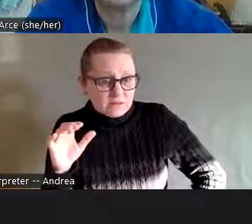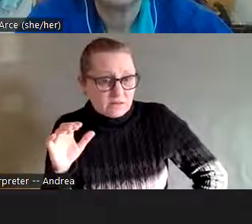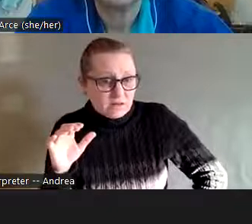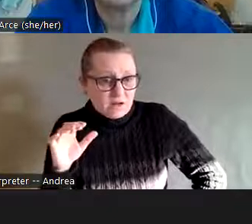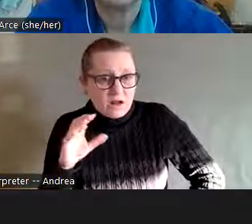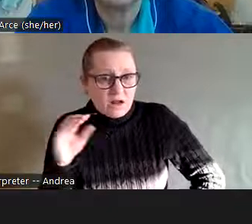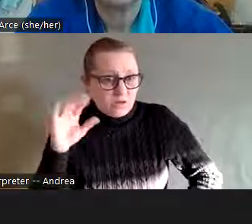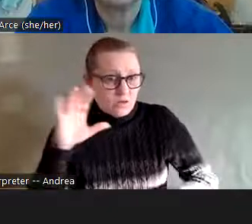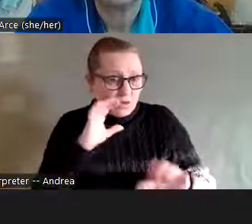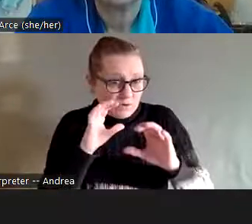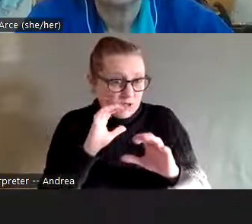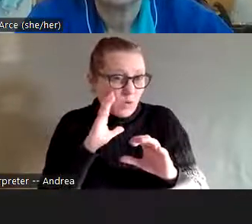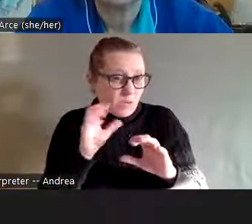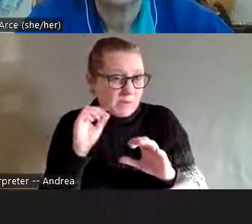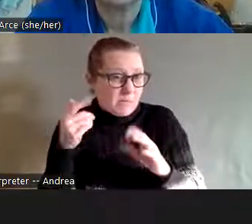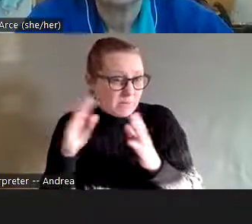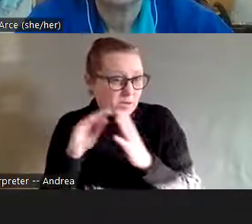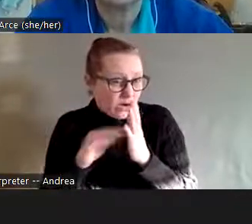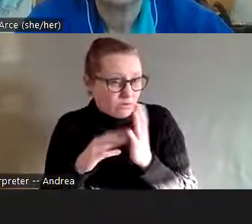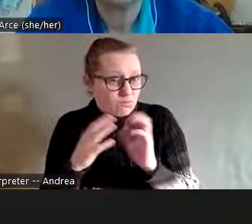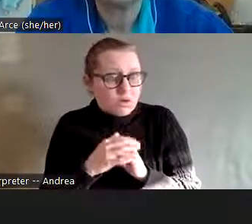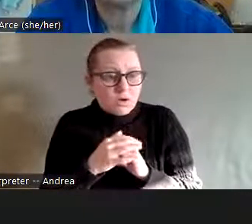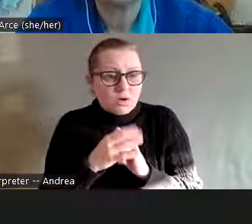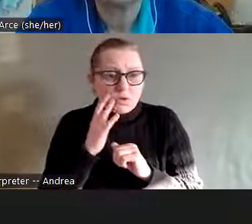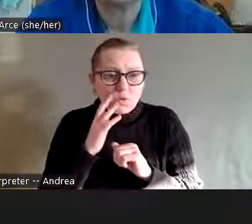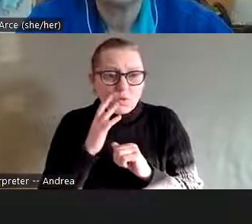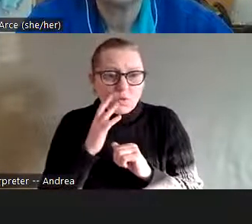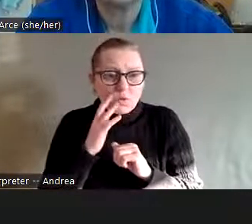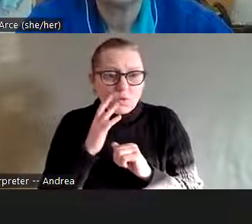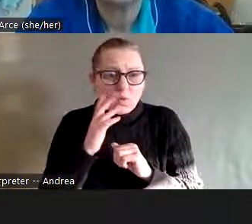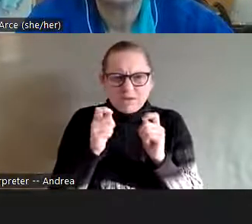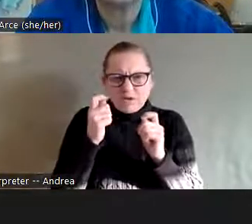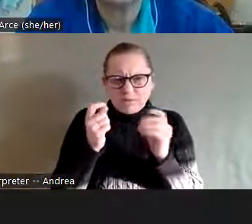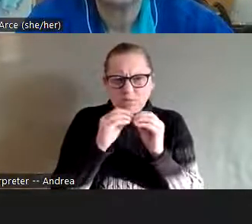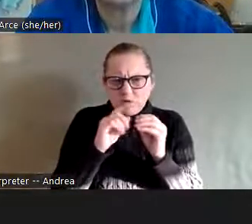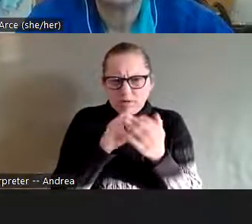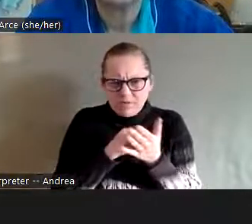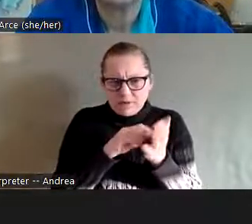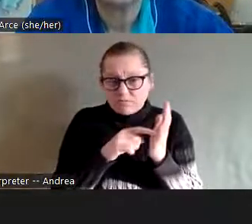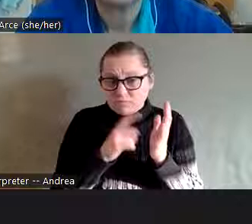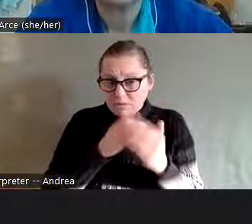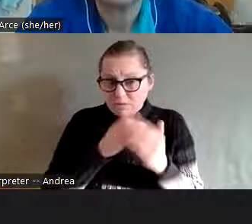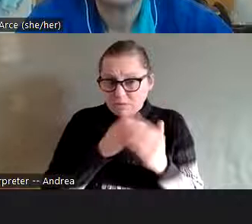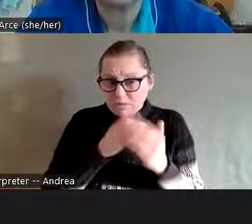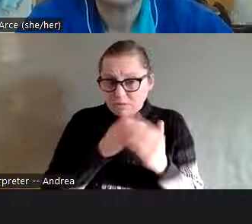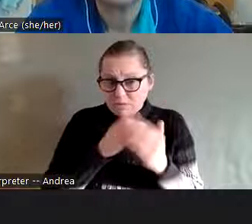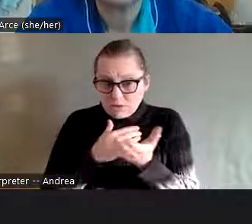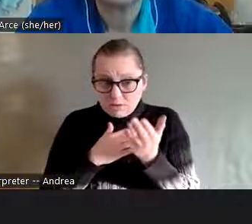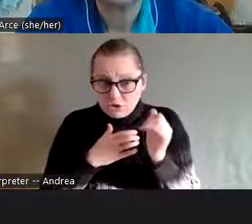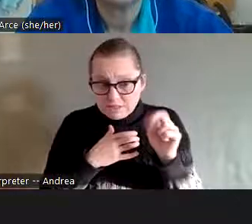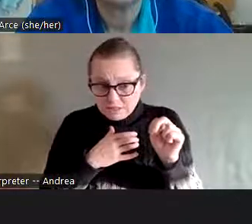your communications would be a public record. So I will do a little more fine tuning on that. And I appreciate